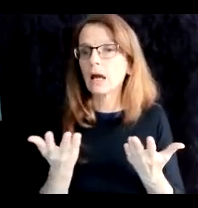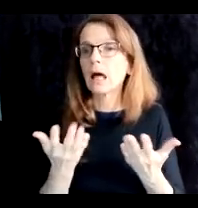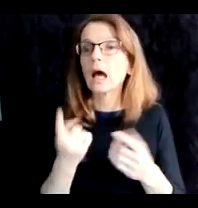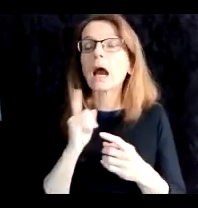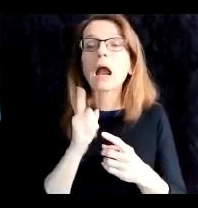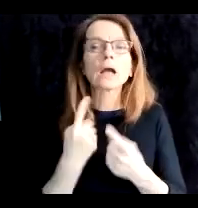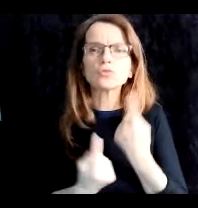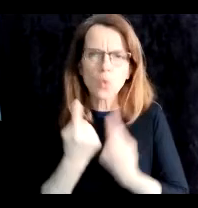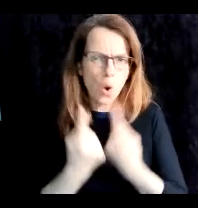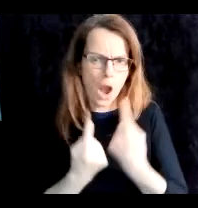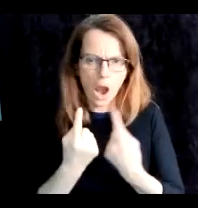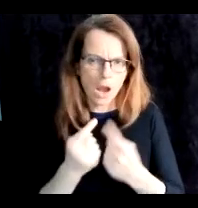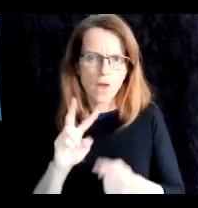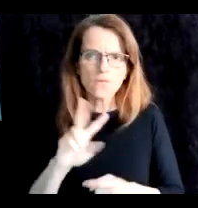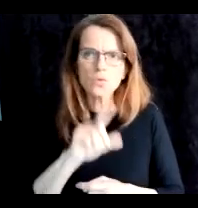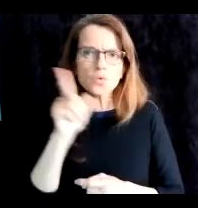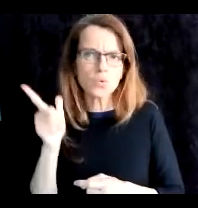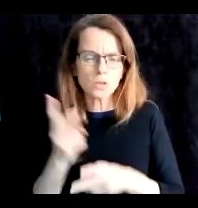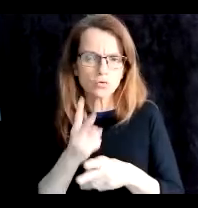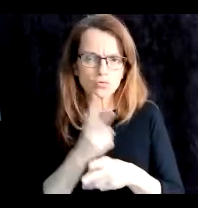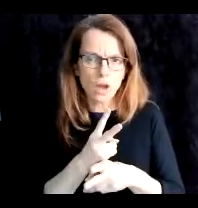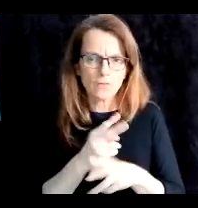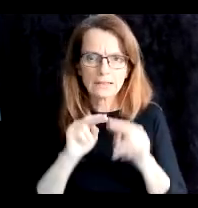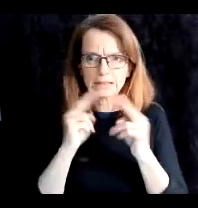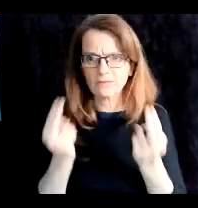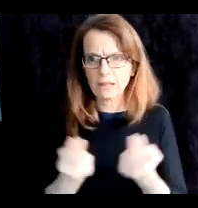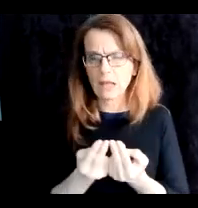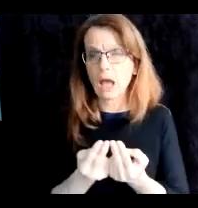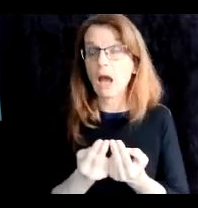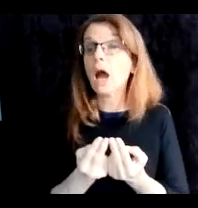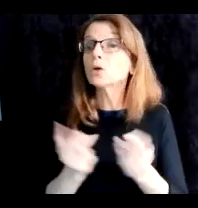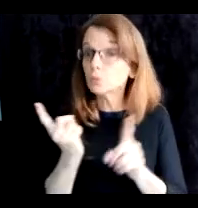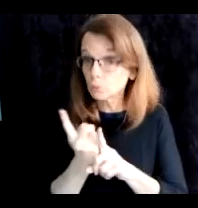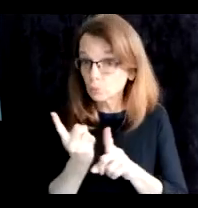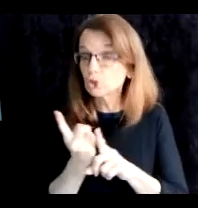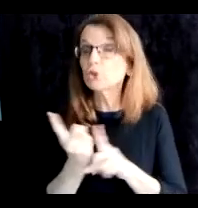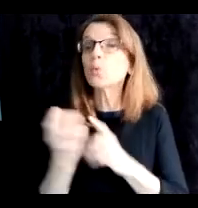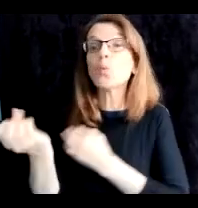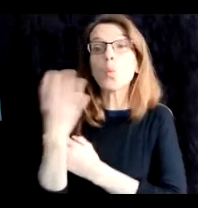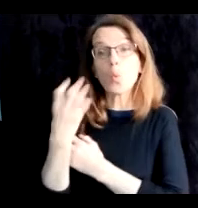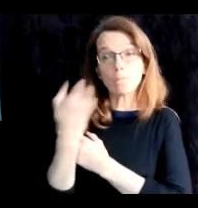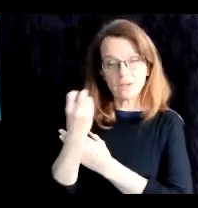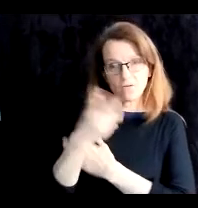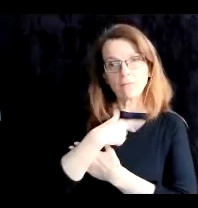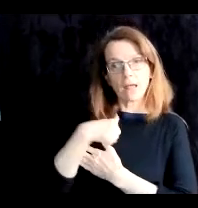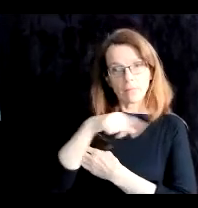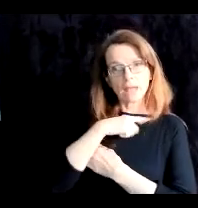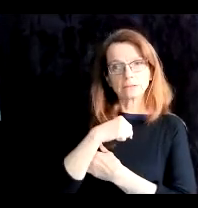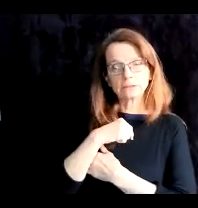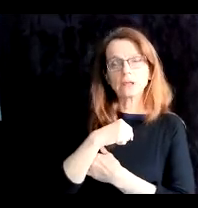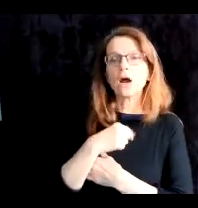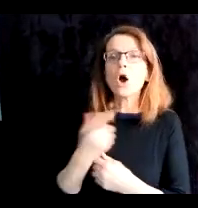it with the migrants wave. So where did they come from? From the countries where there are wars and